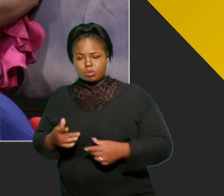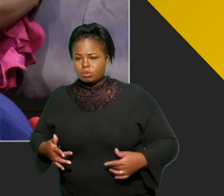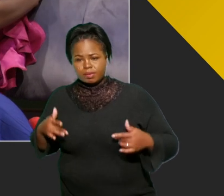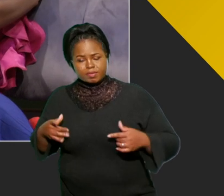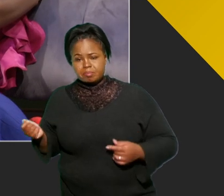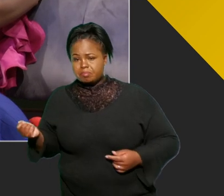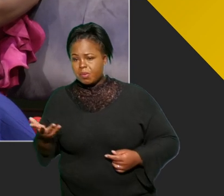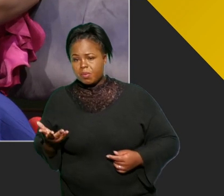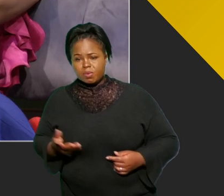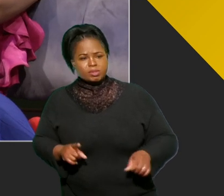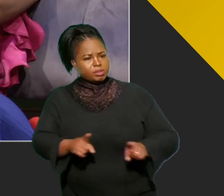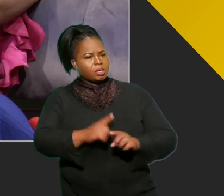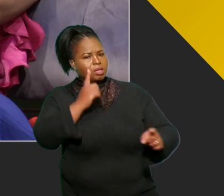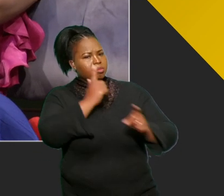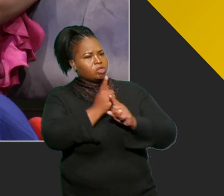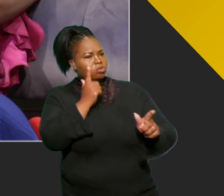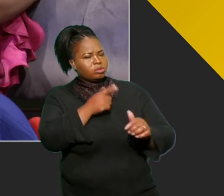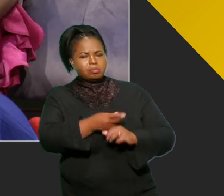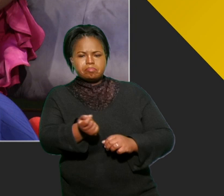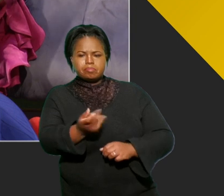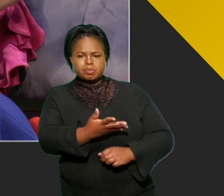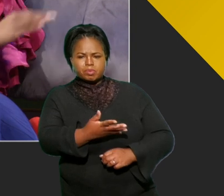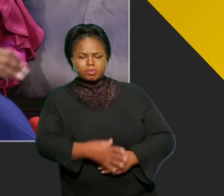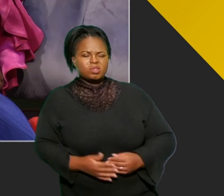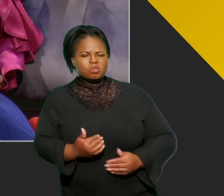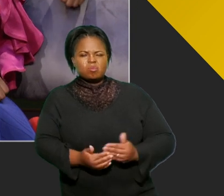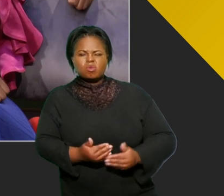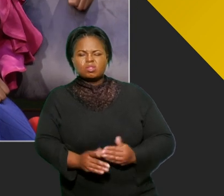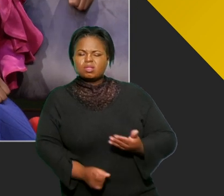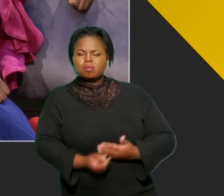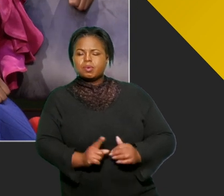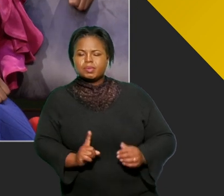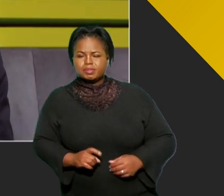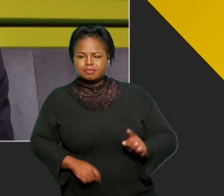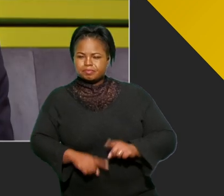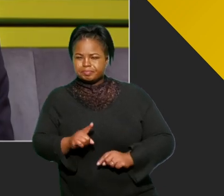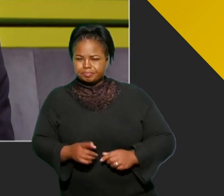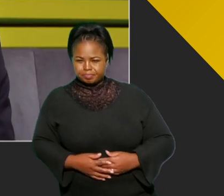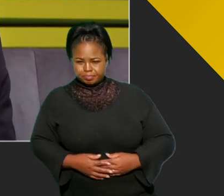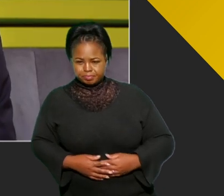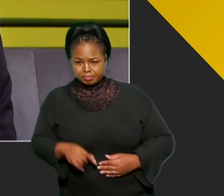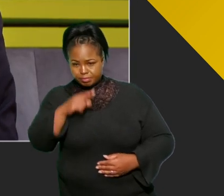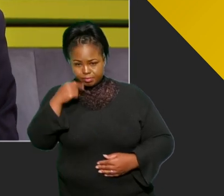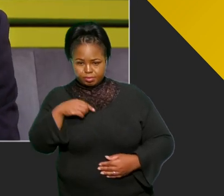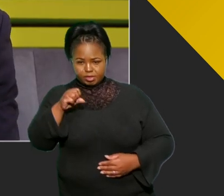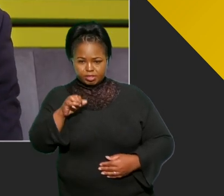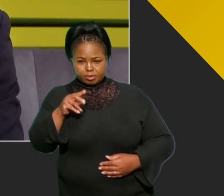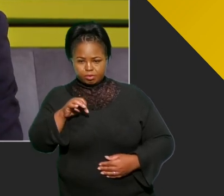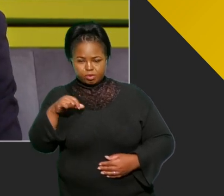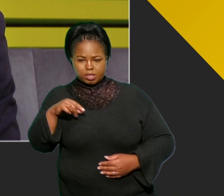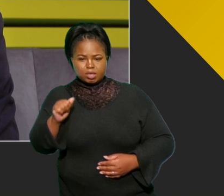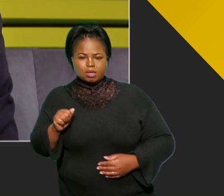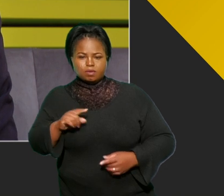becoming expensive to live there. So when one is being evicted, what is the process that's happening? My name is Siyabonga Mahlangu from Inner